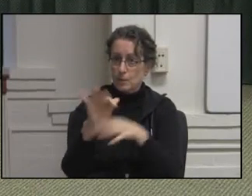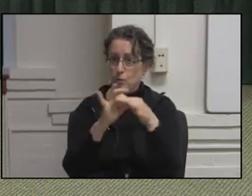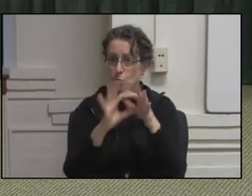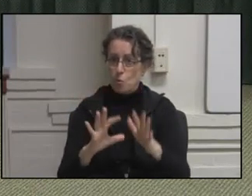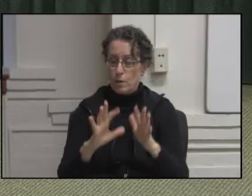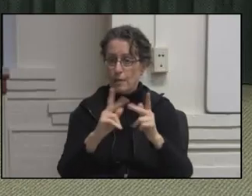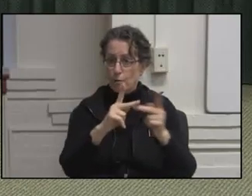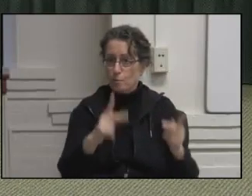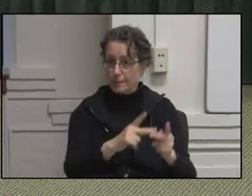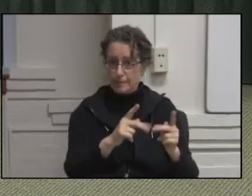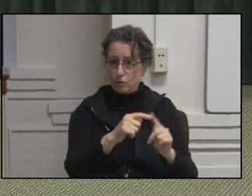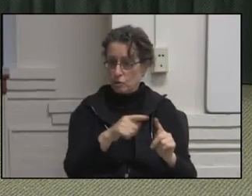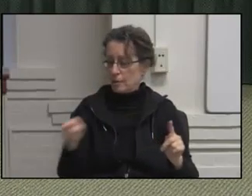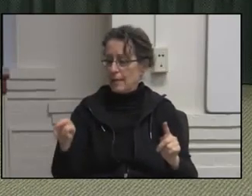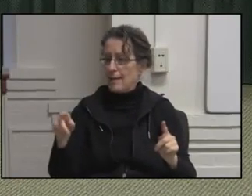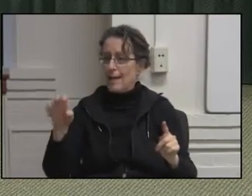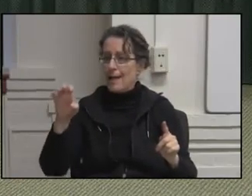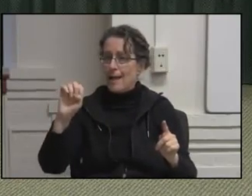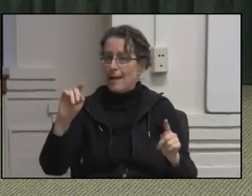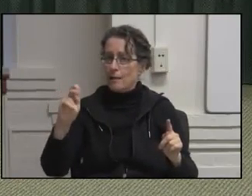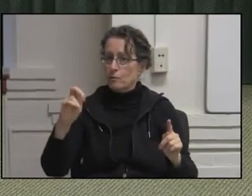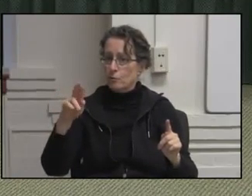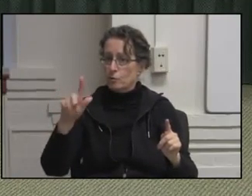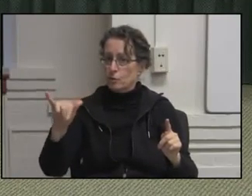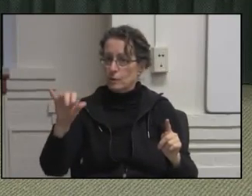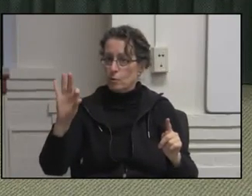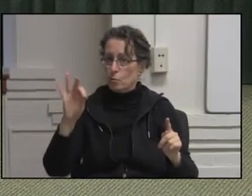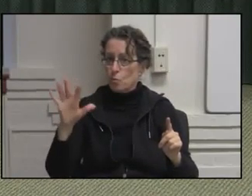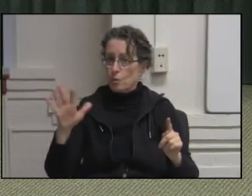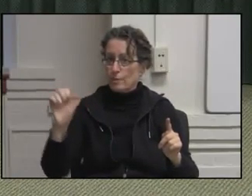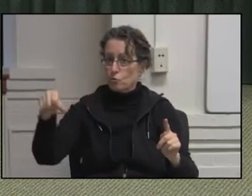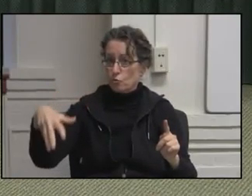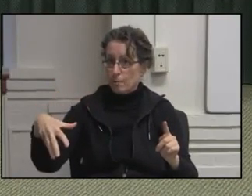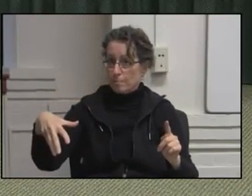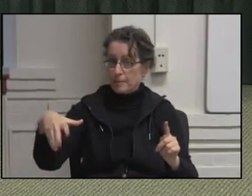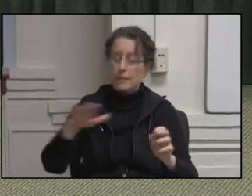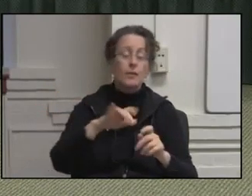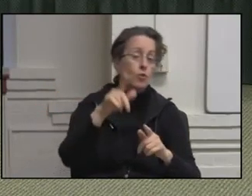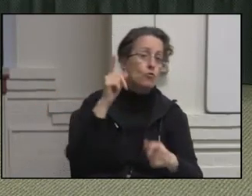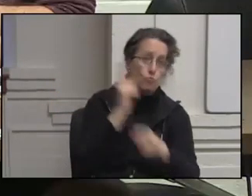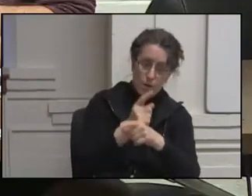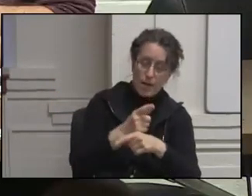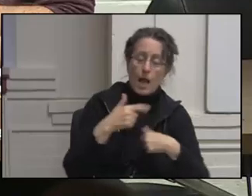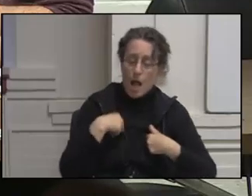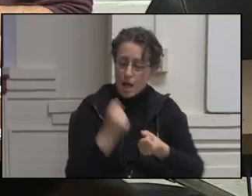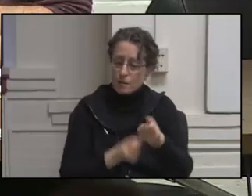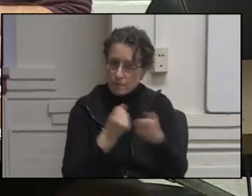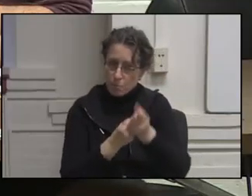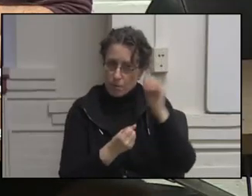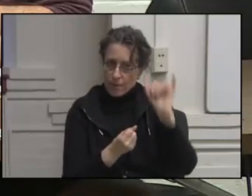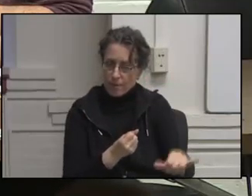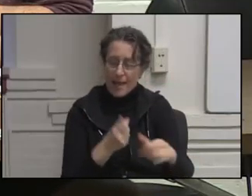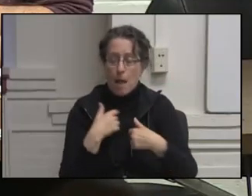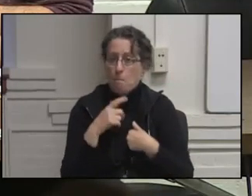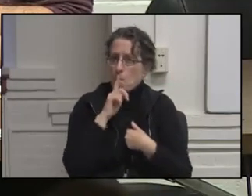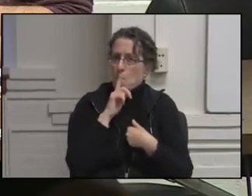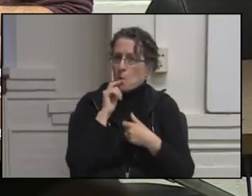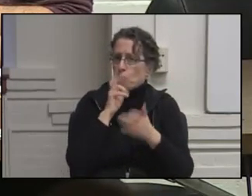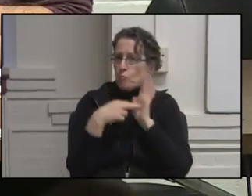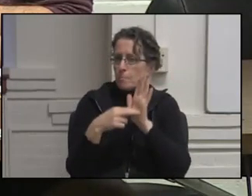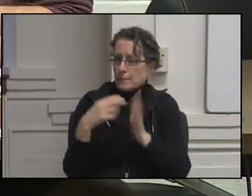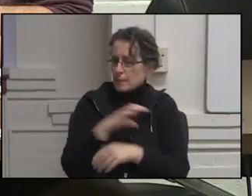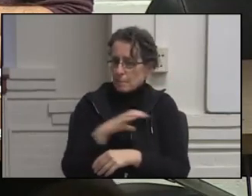of versus energy coordinators, what I just want to clarify. I am. I don't want to talk to the energy committee. But. Right on.